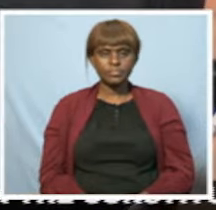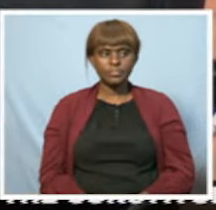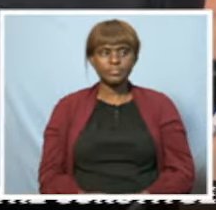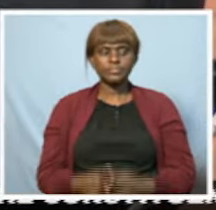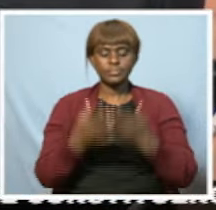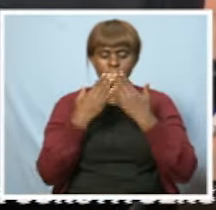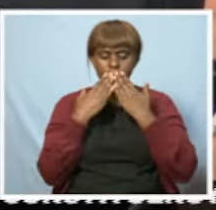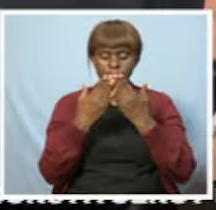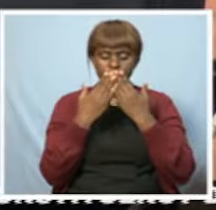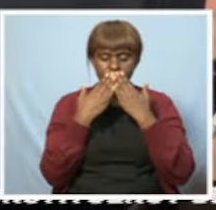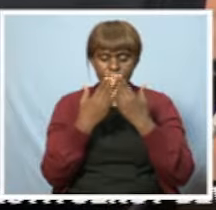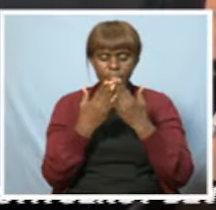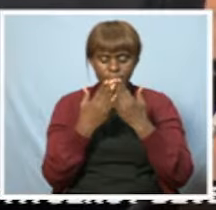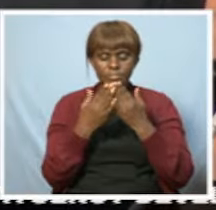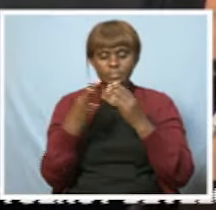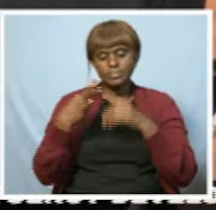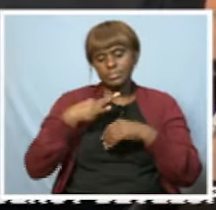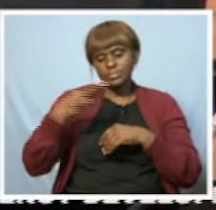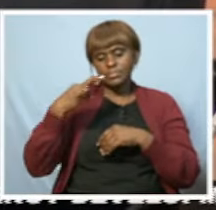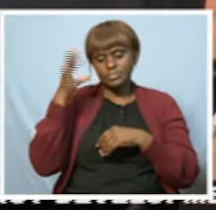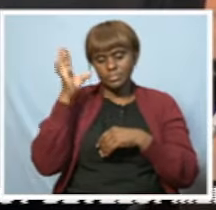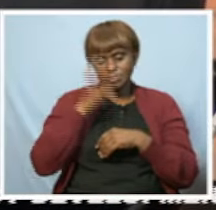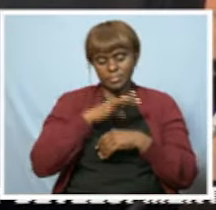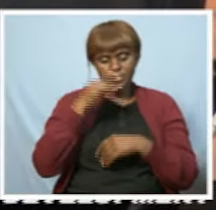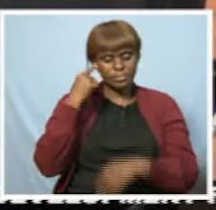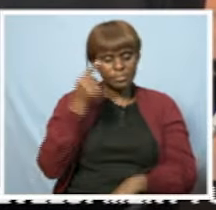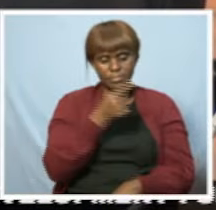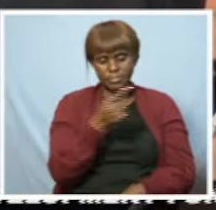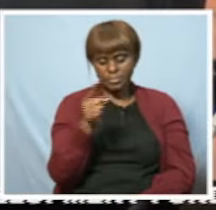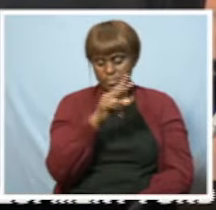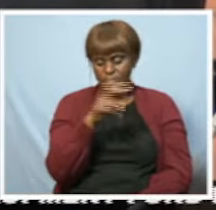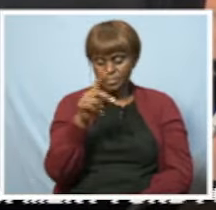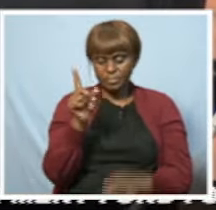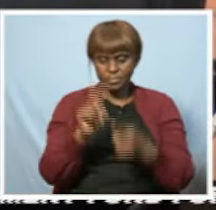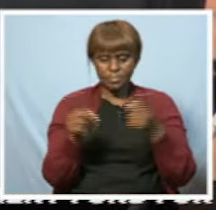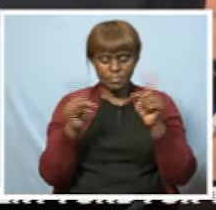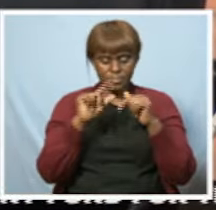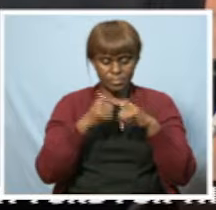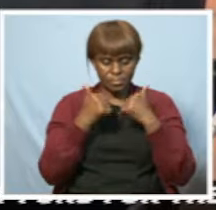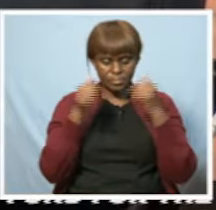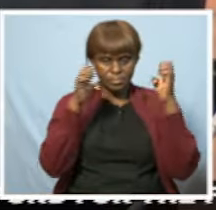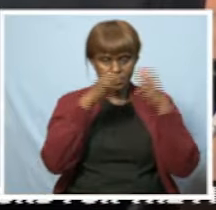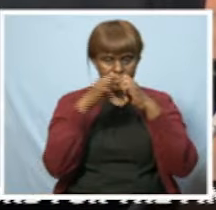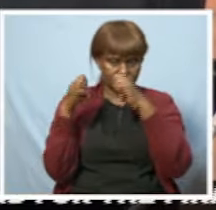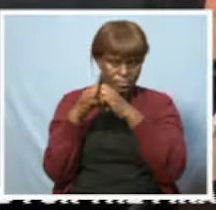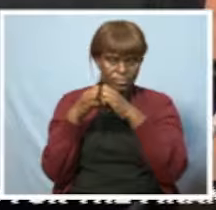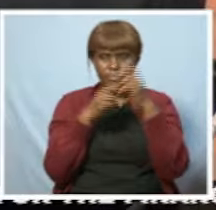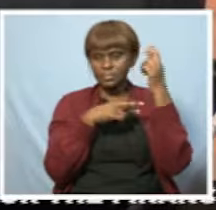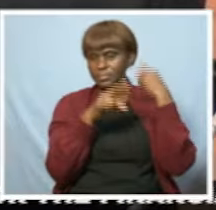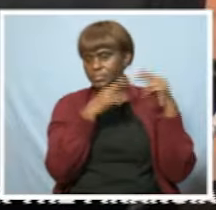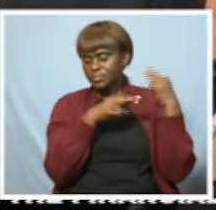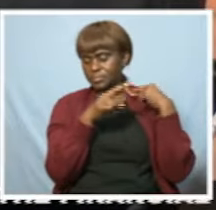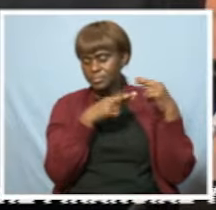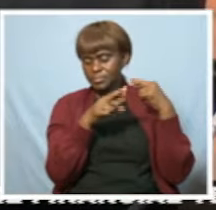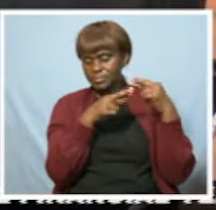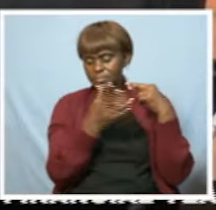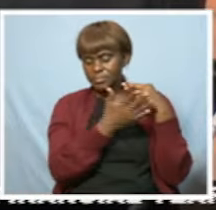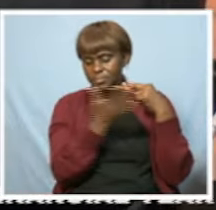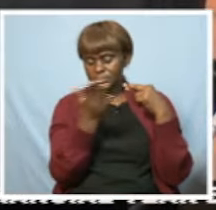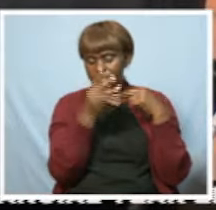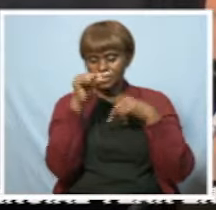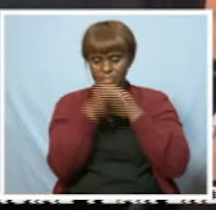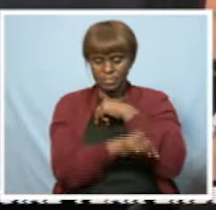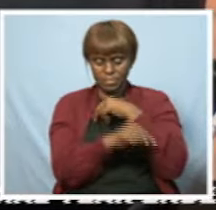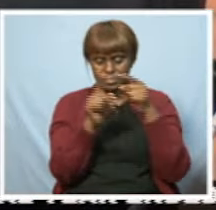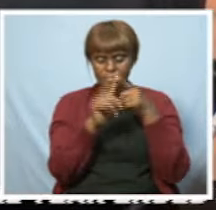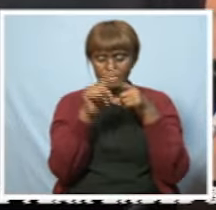Thank you. They applied for 200, but when the bank reviewed the contents